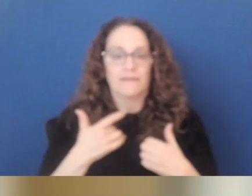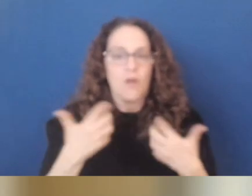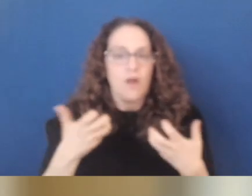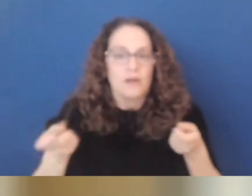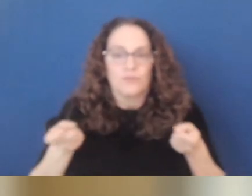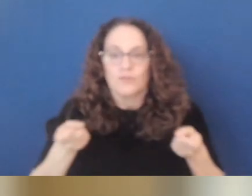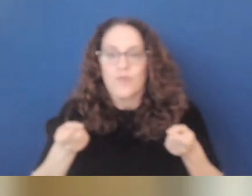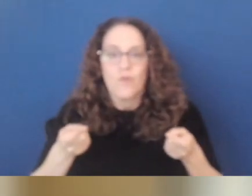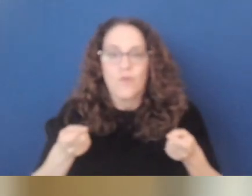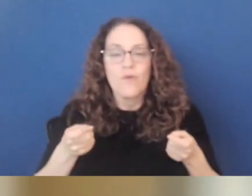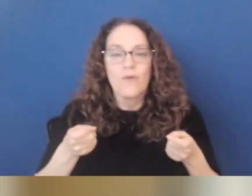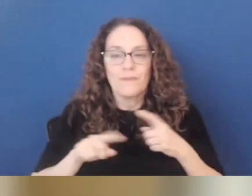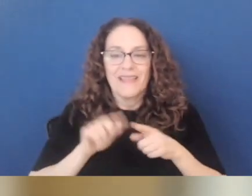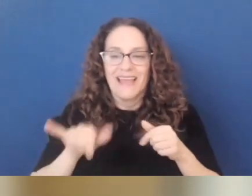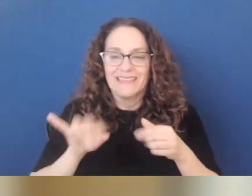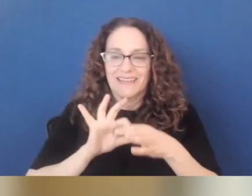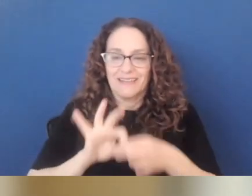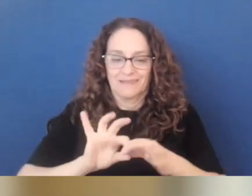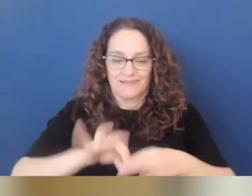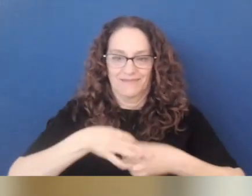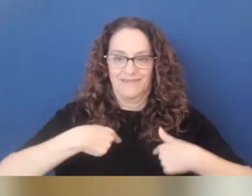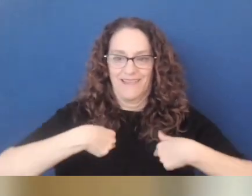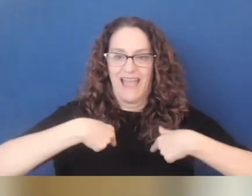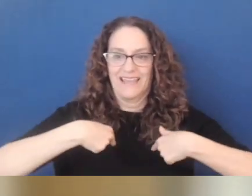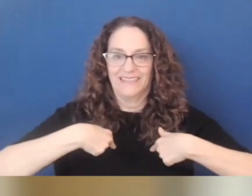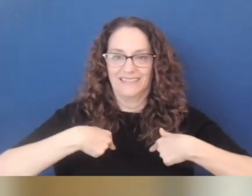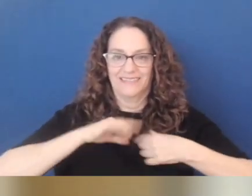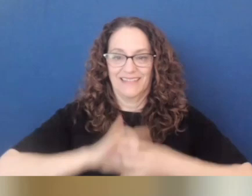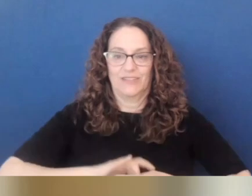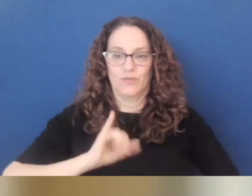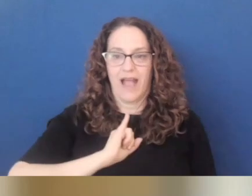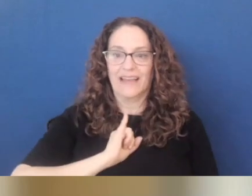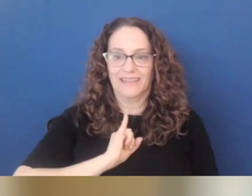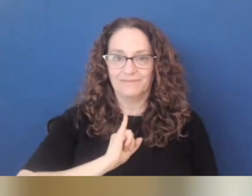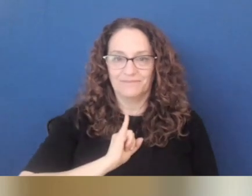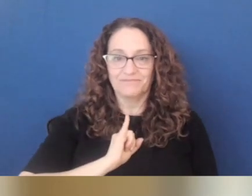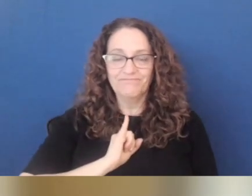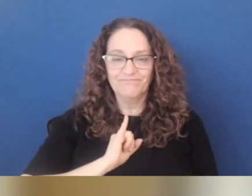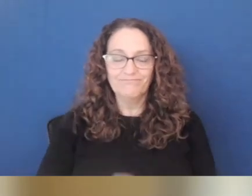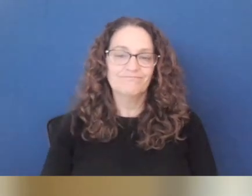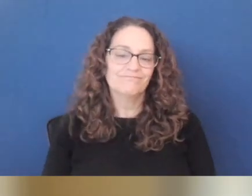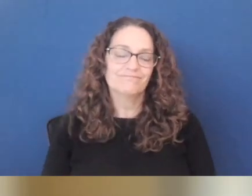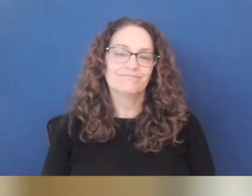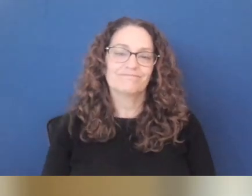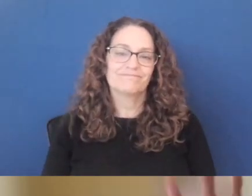Mm. But nevertheless, it's a very common strategy.